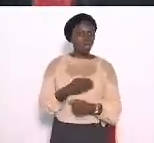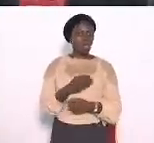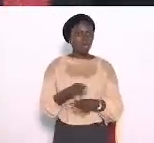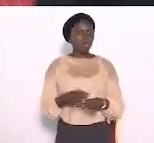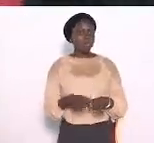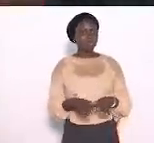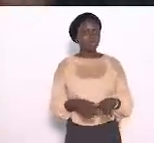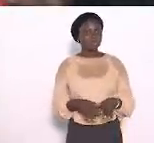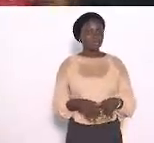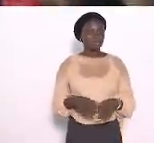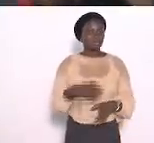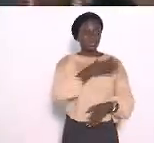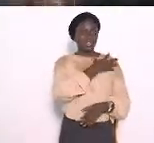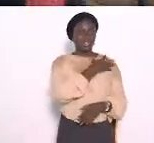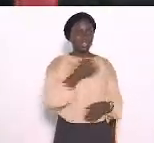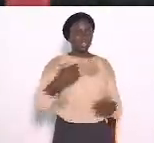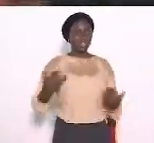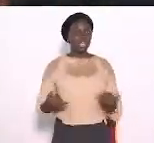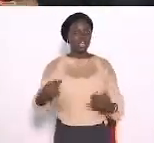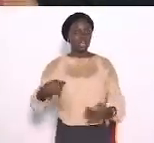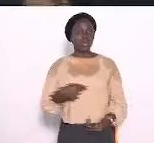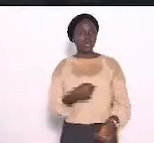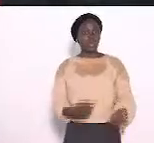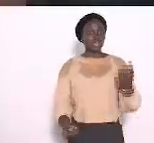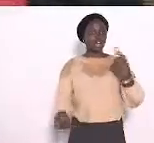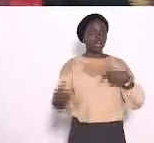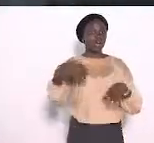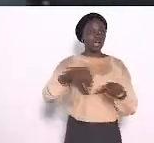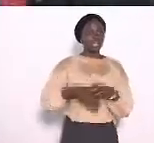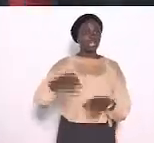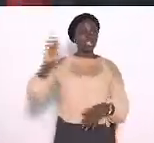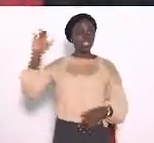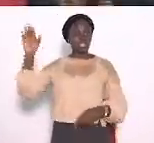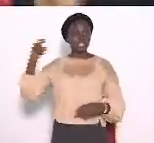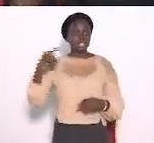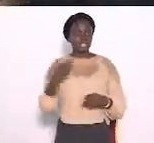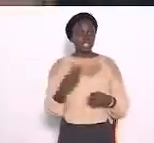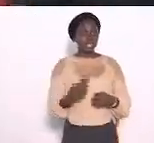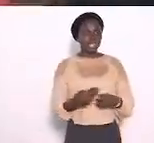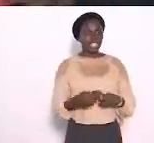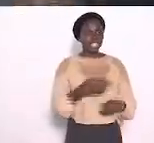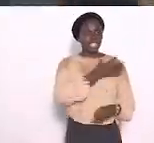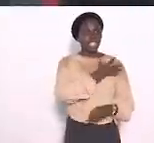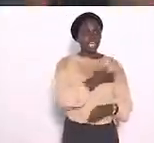we in your name and we on your